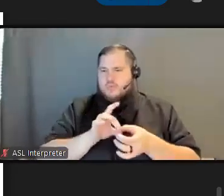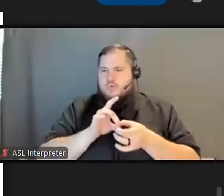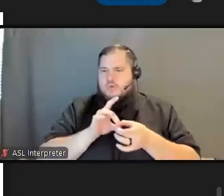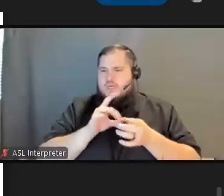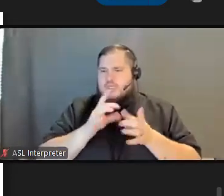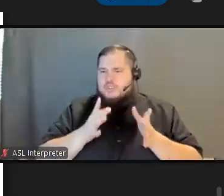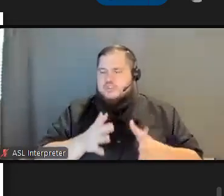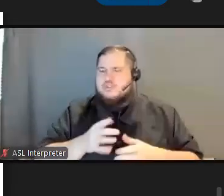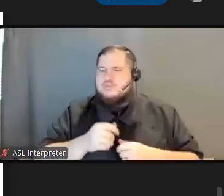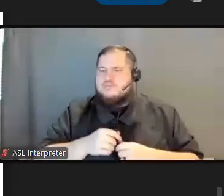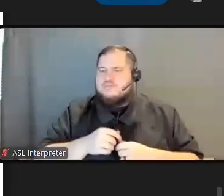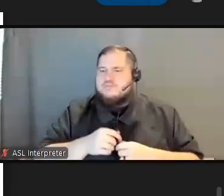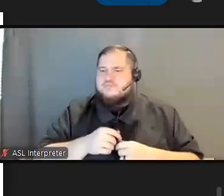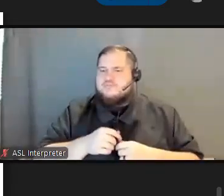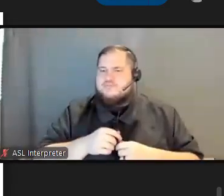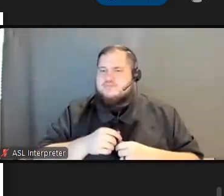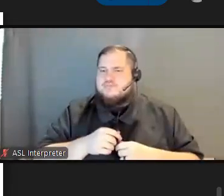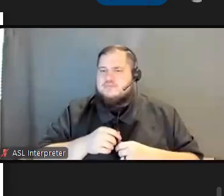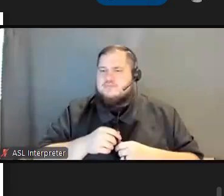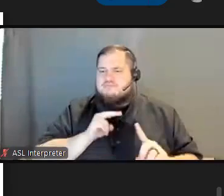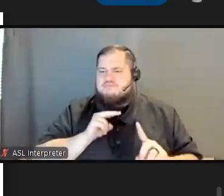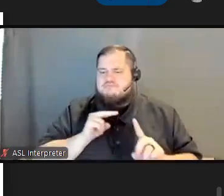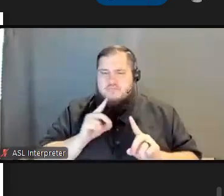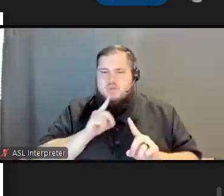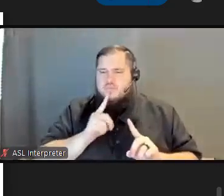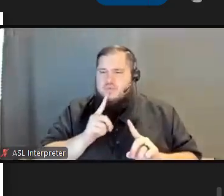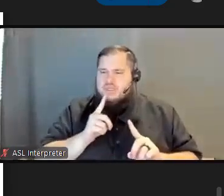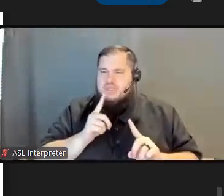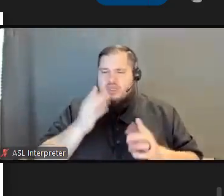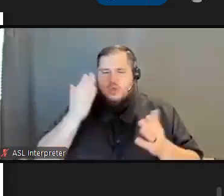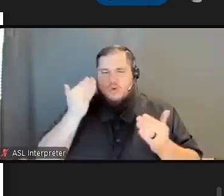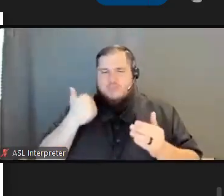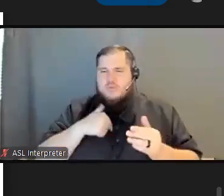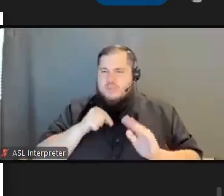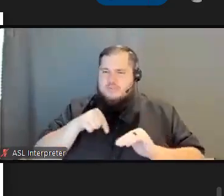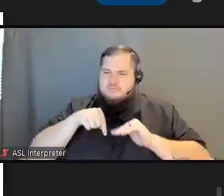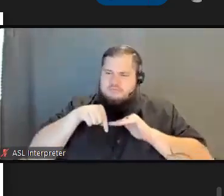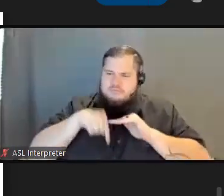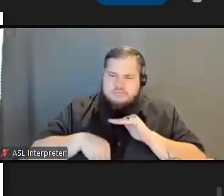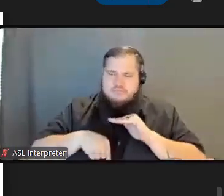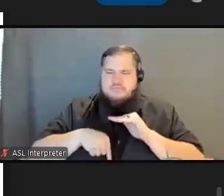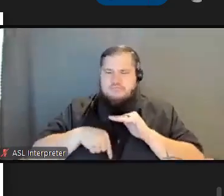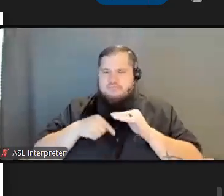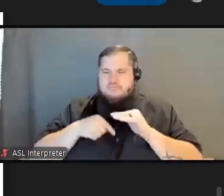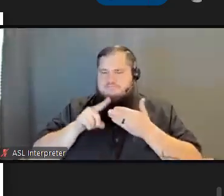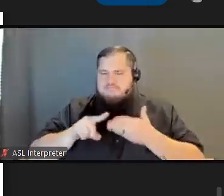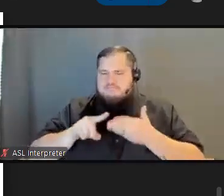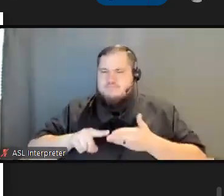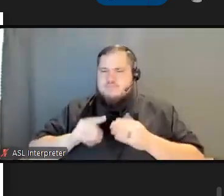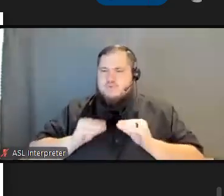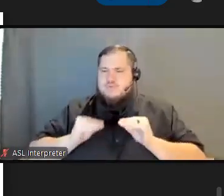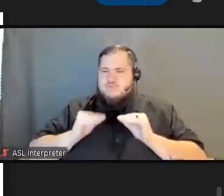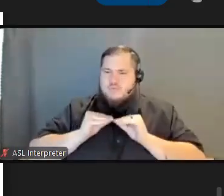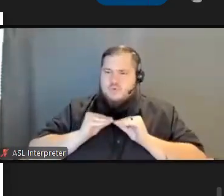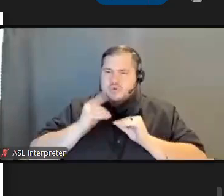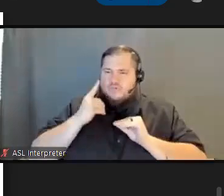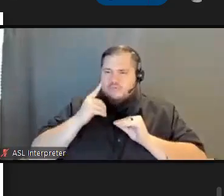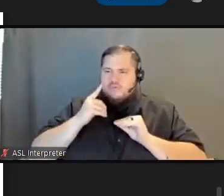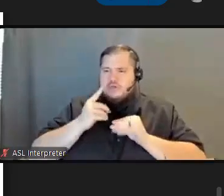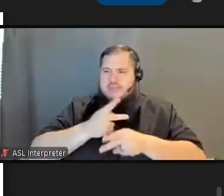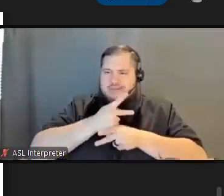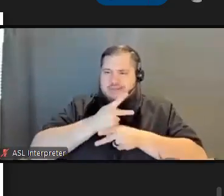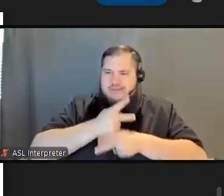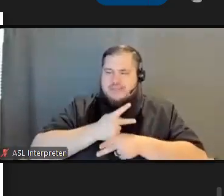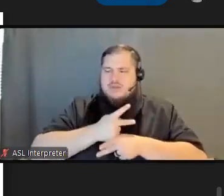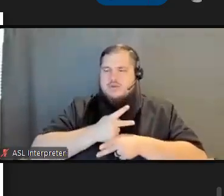aspects, and really hope that we can dig into those points of care coordination throughout